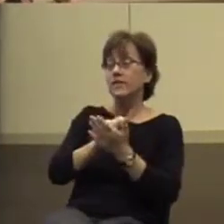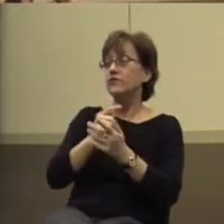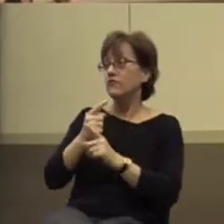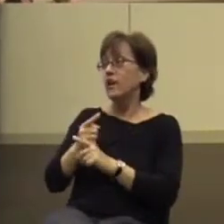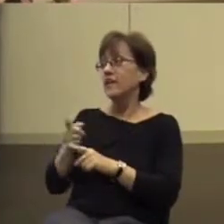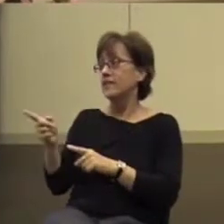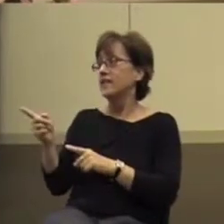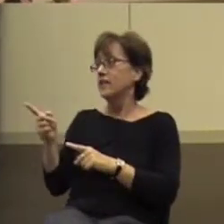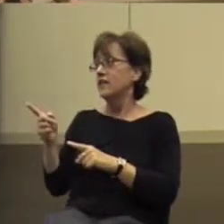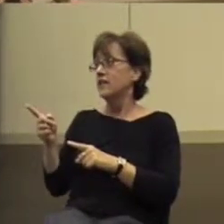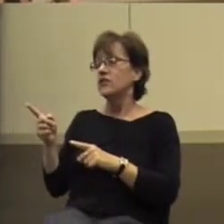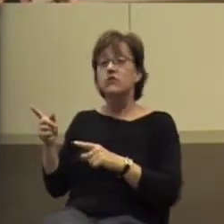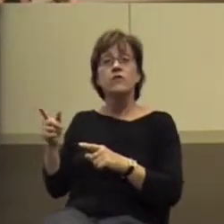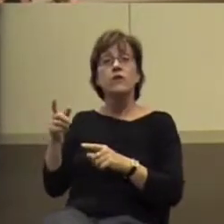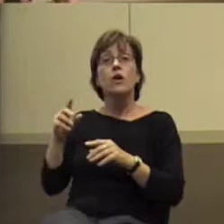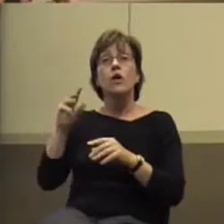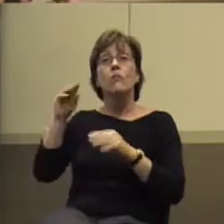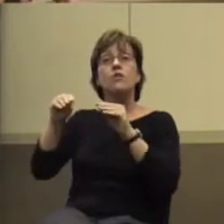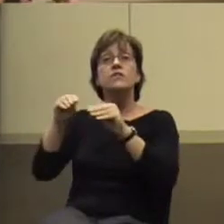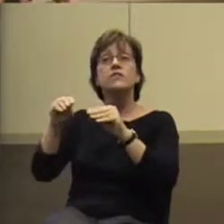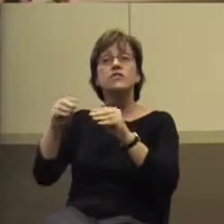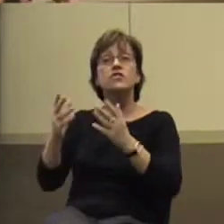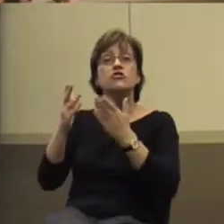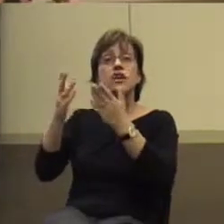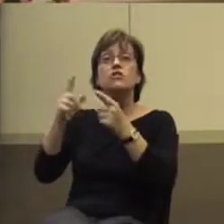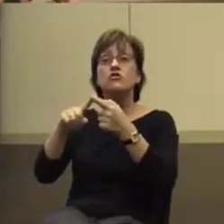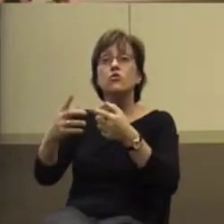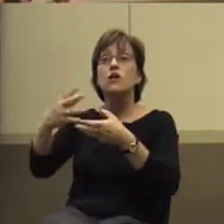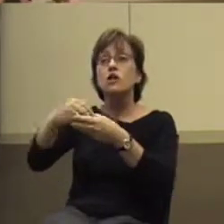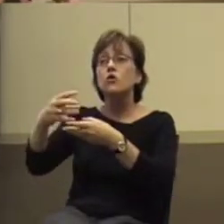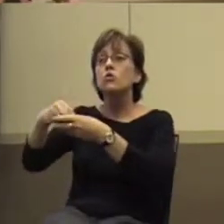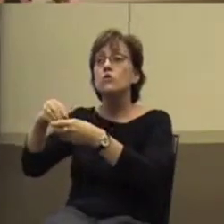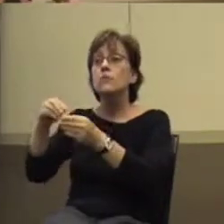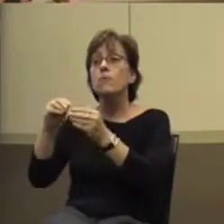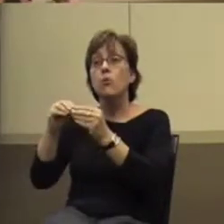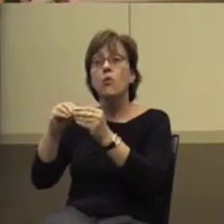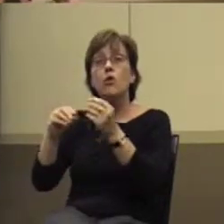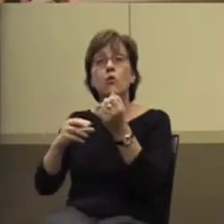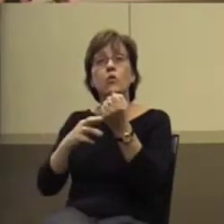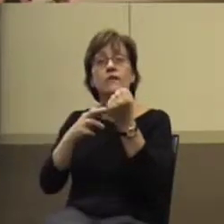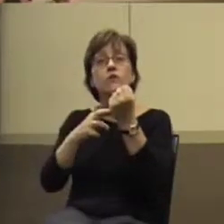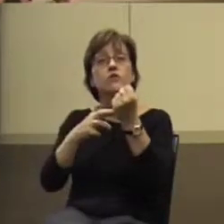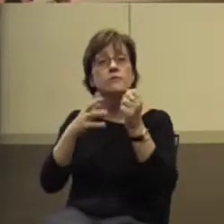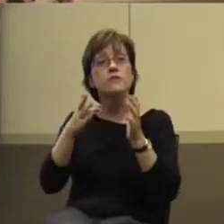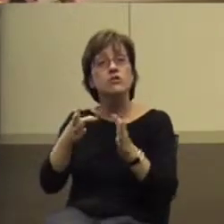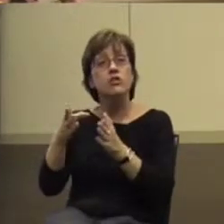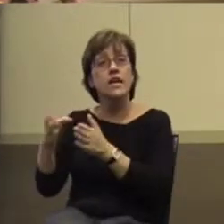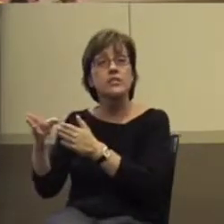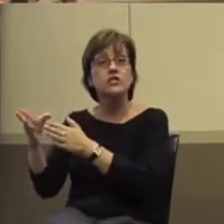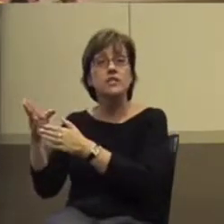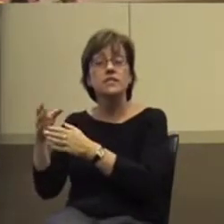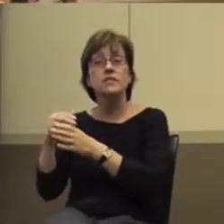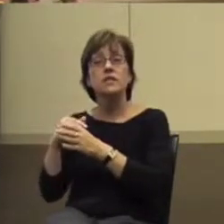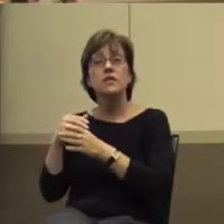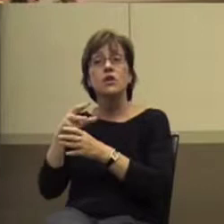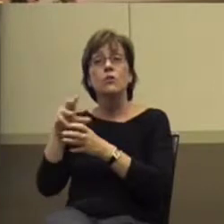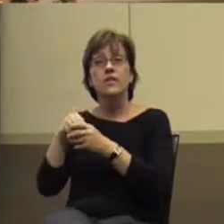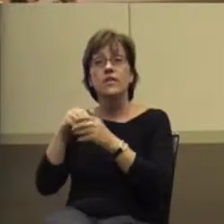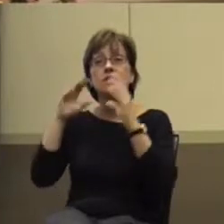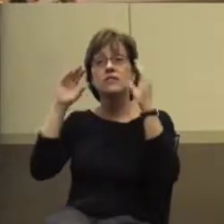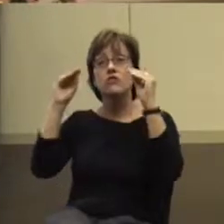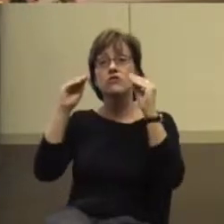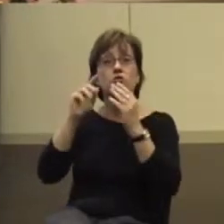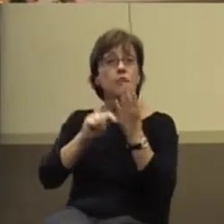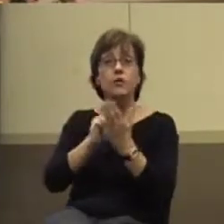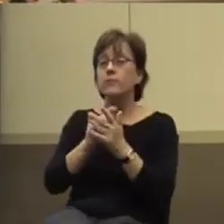I mean, you guys put suggestions in to maybe incorporate more of those things. You have more of those reinforcement strategies within the